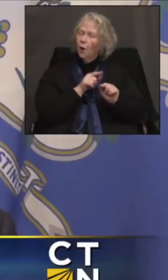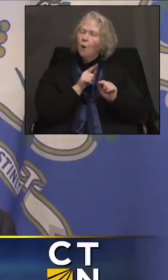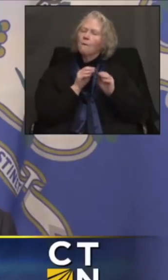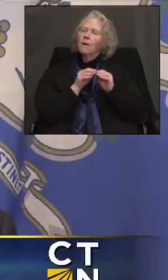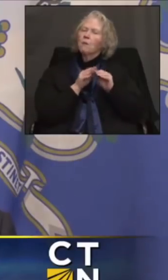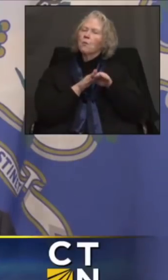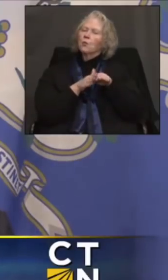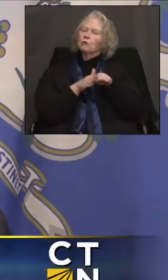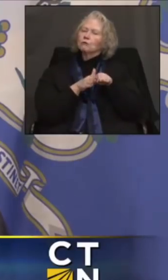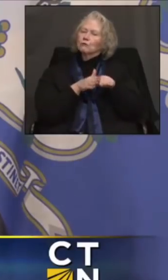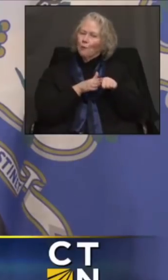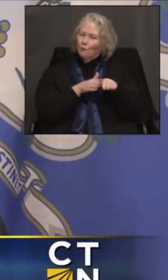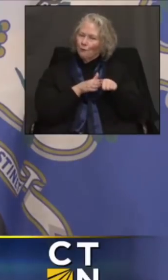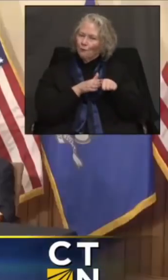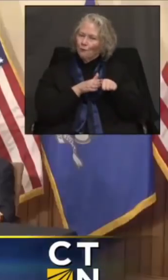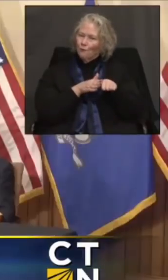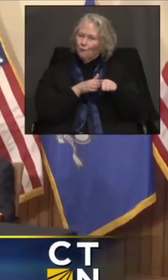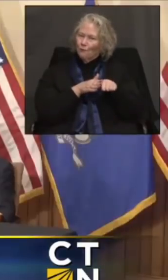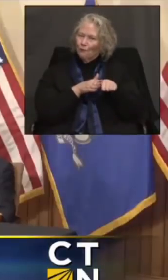over a period of time.